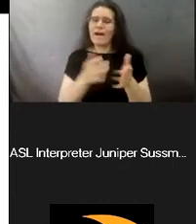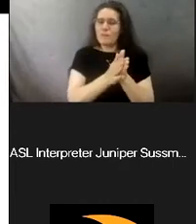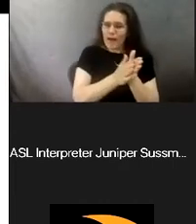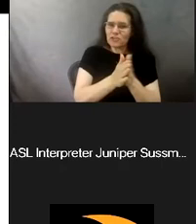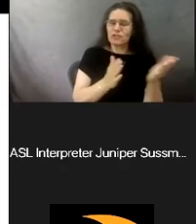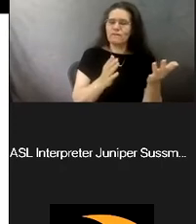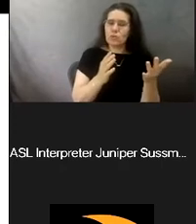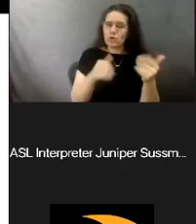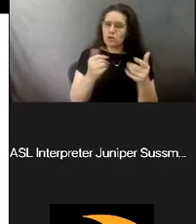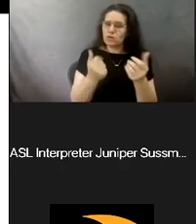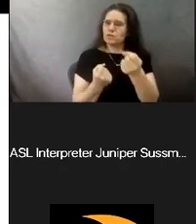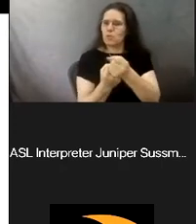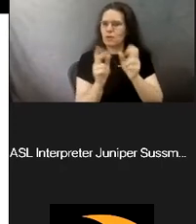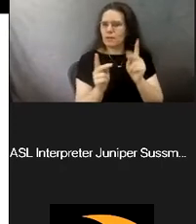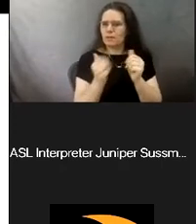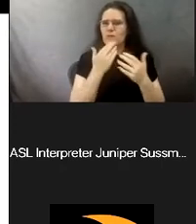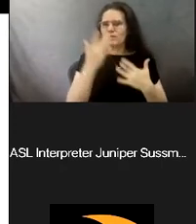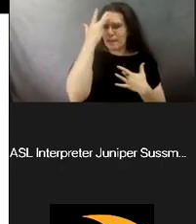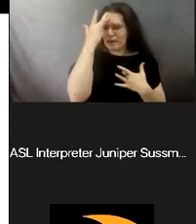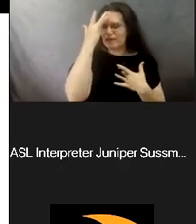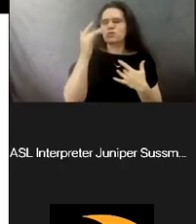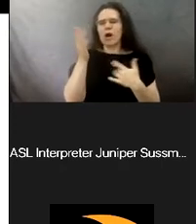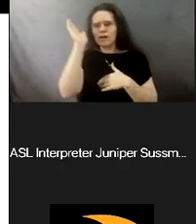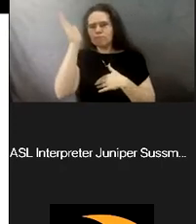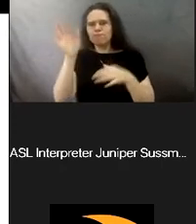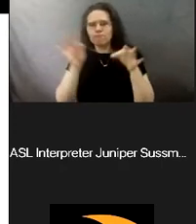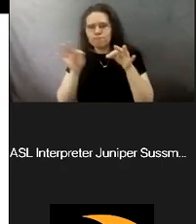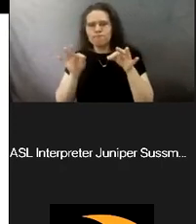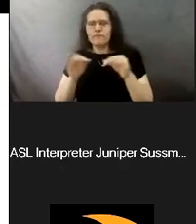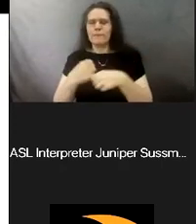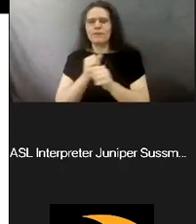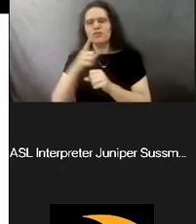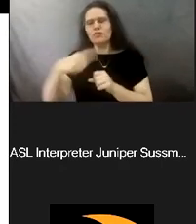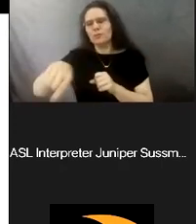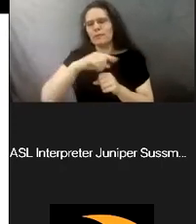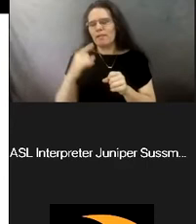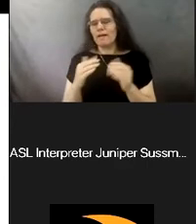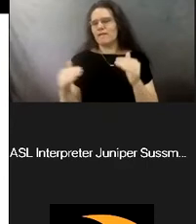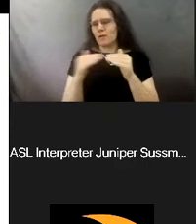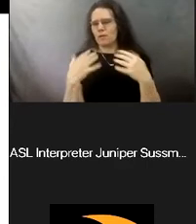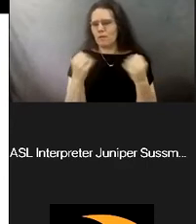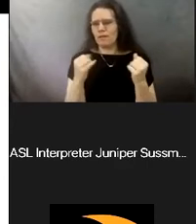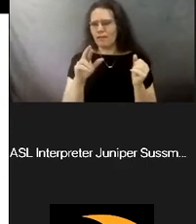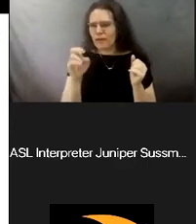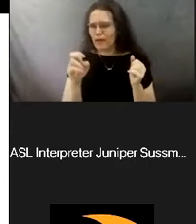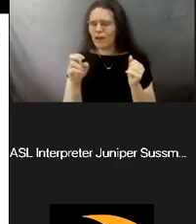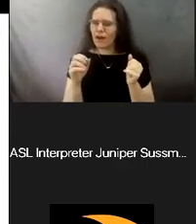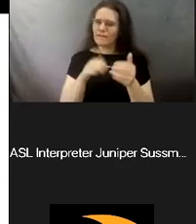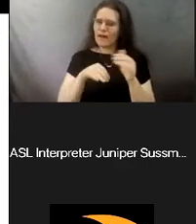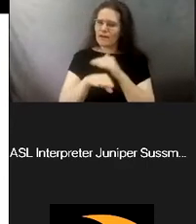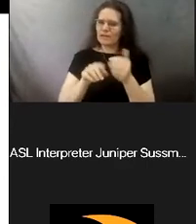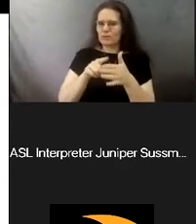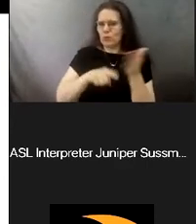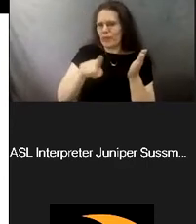to healthcare, but also equitable access to all of the other things that they need to live a full life.